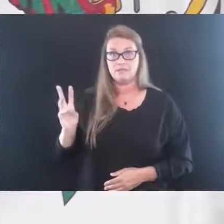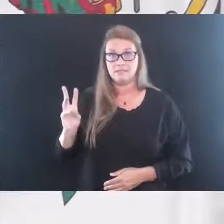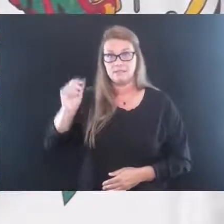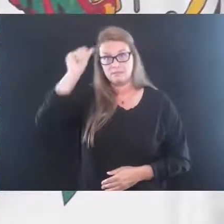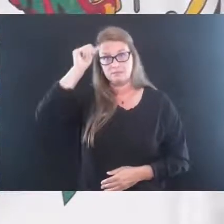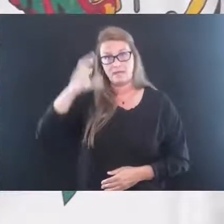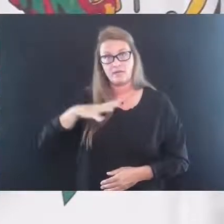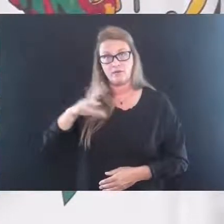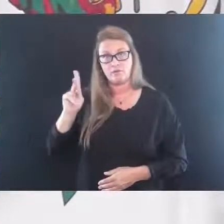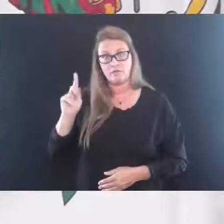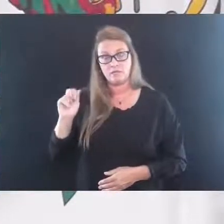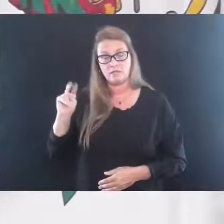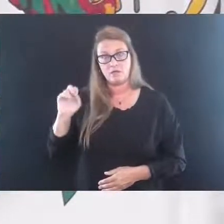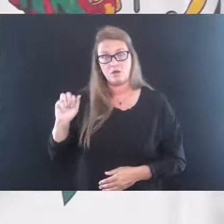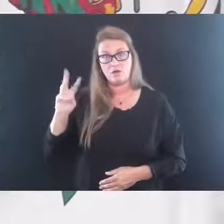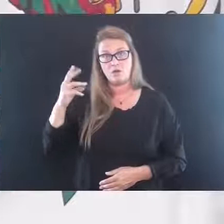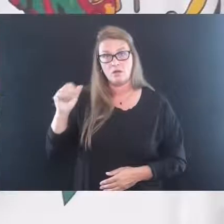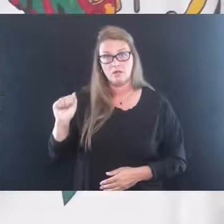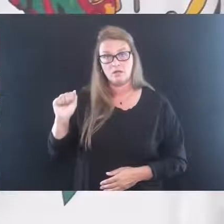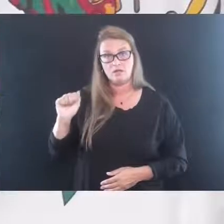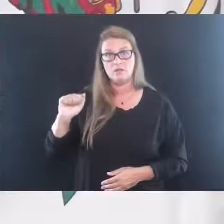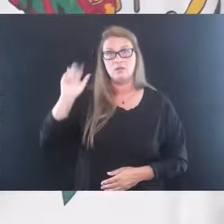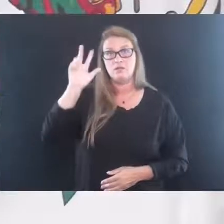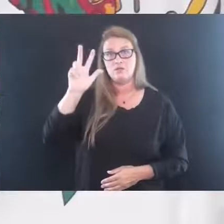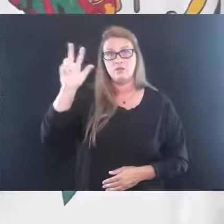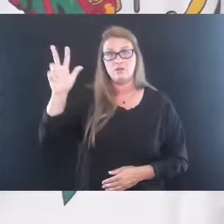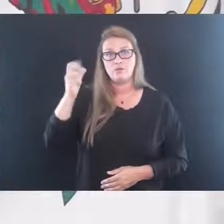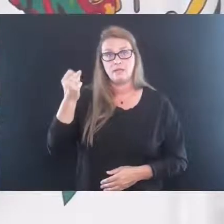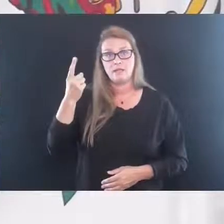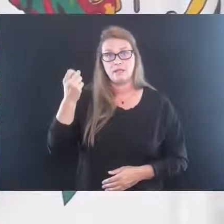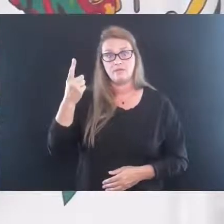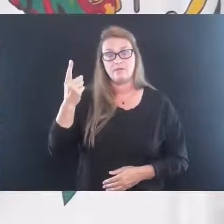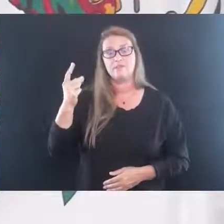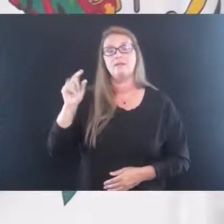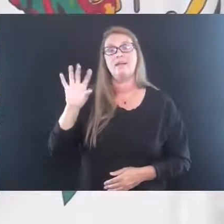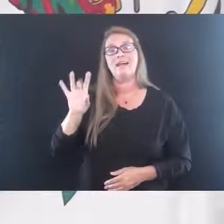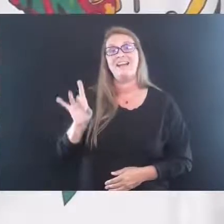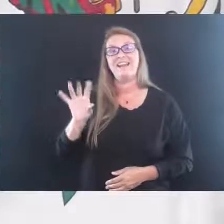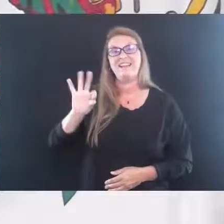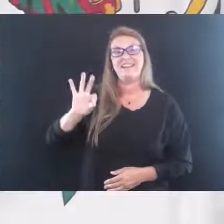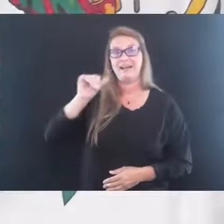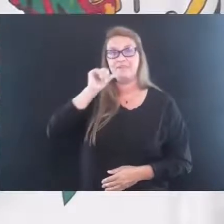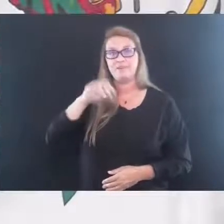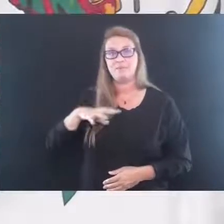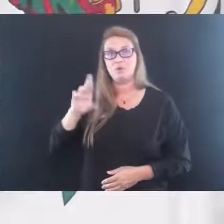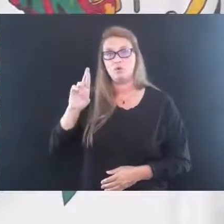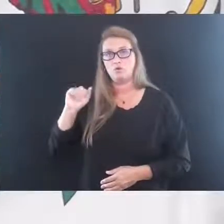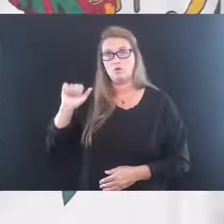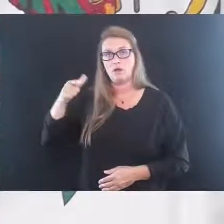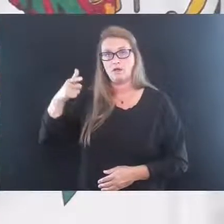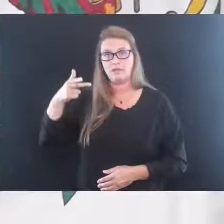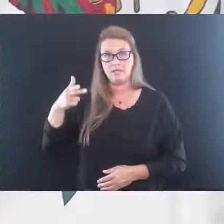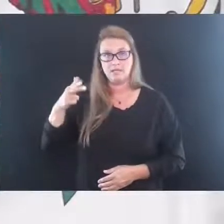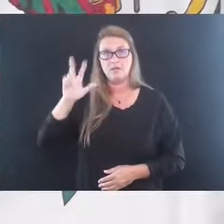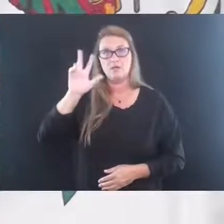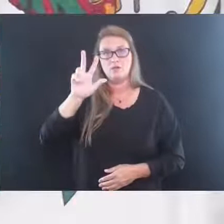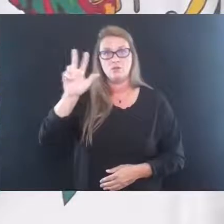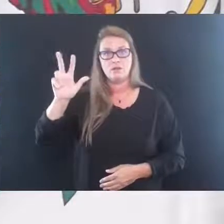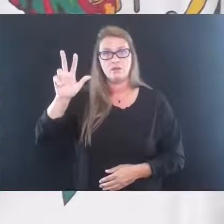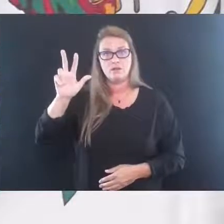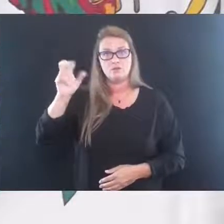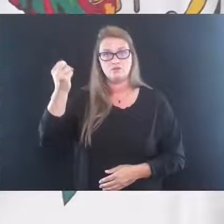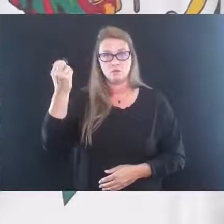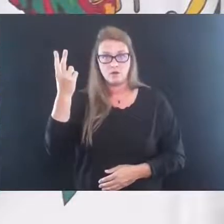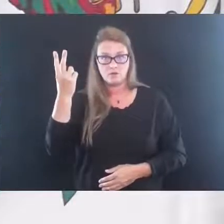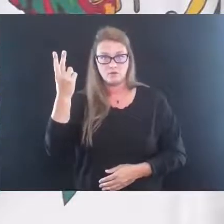from Kanawha County. The 3,311th death, an 89-year-old female from Raleigh County. The